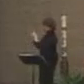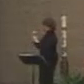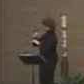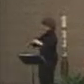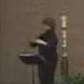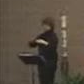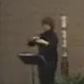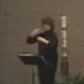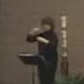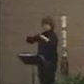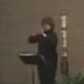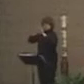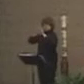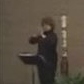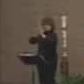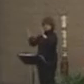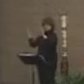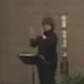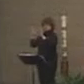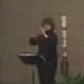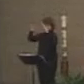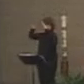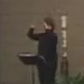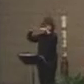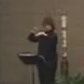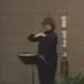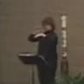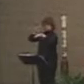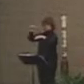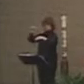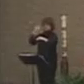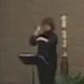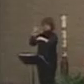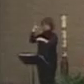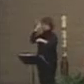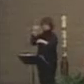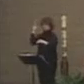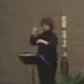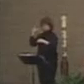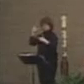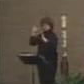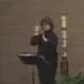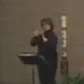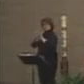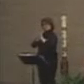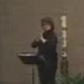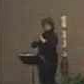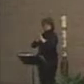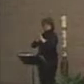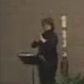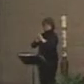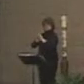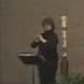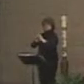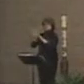basilica a beautiful, beautiful bas-relief sculpture that's called the Call to Holiness.